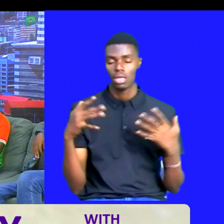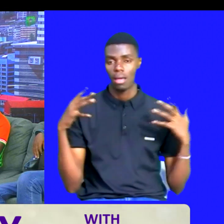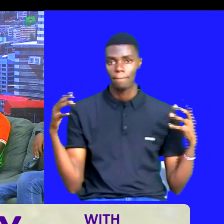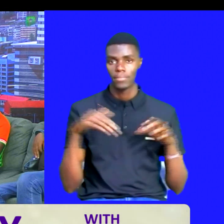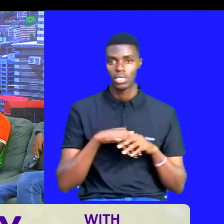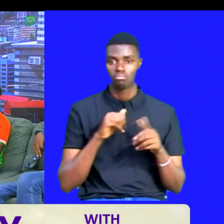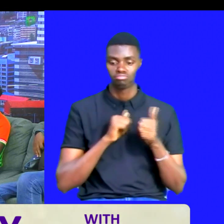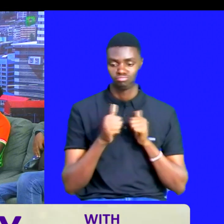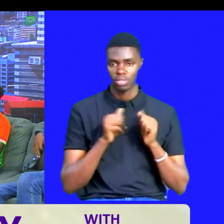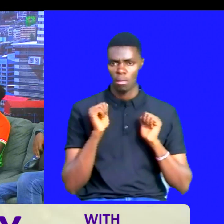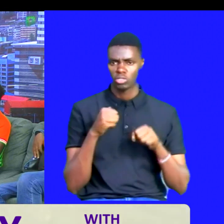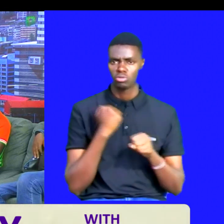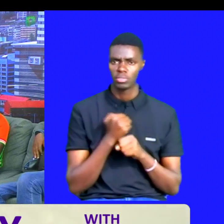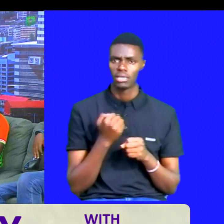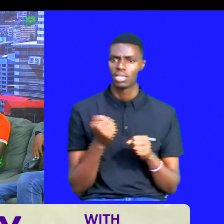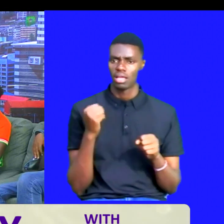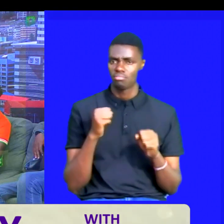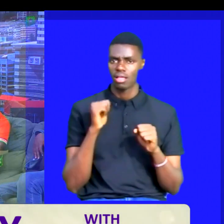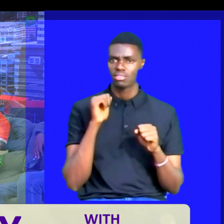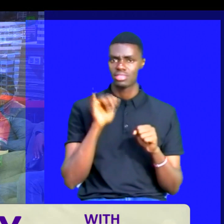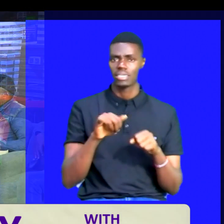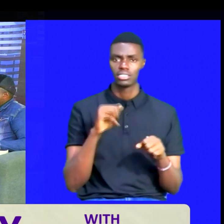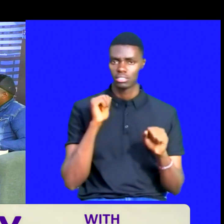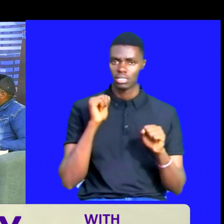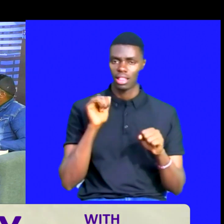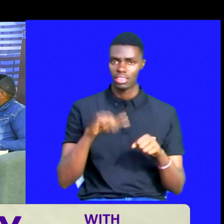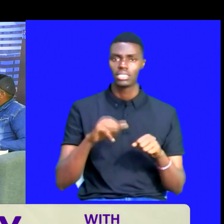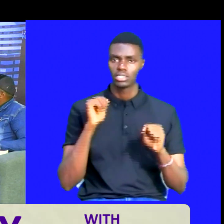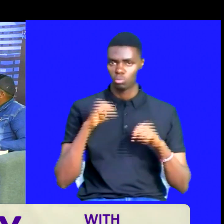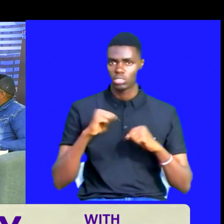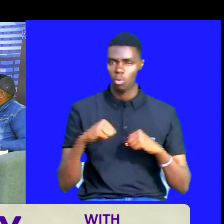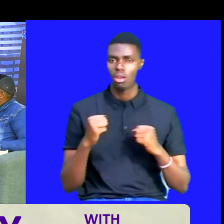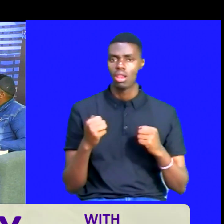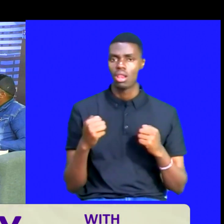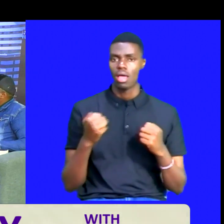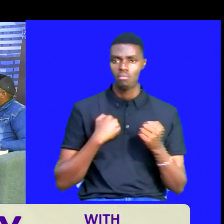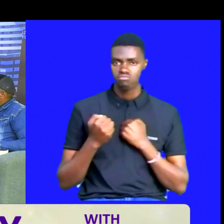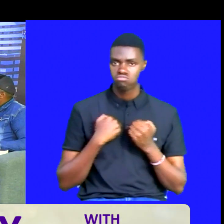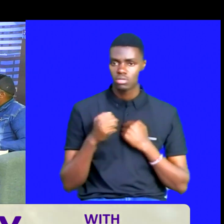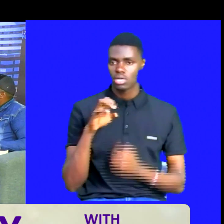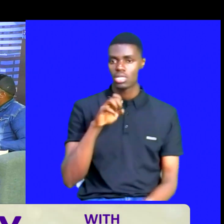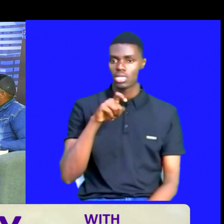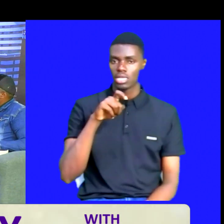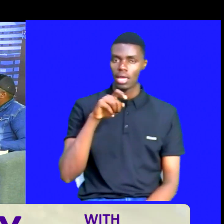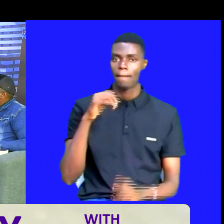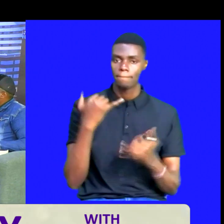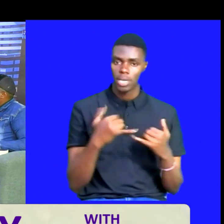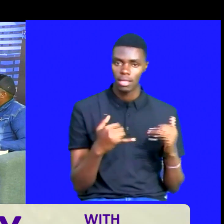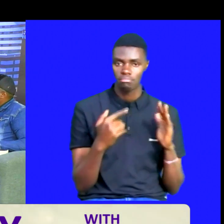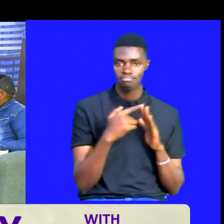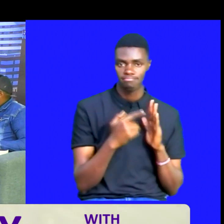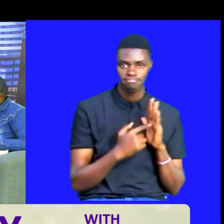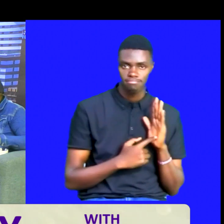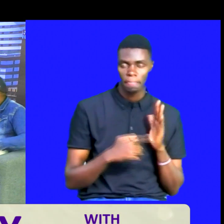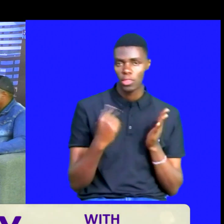Right. Yes. And it can be done. It can be done. It can be done. Other countries have done it. Right. Rwanda are playing a league. Right. Tanzania are playing a league.